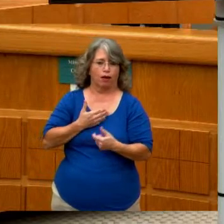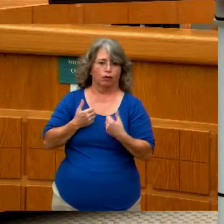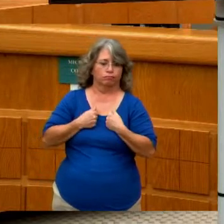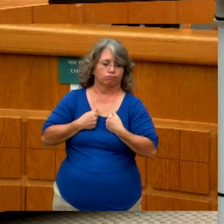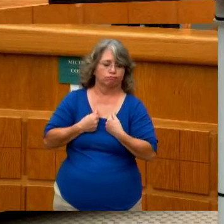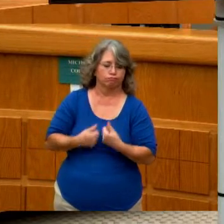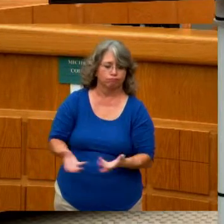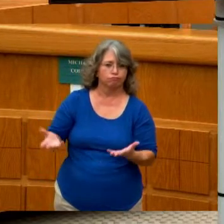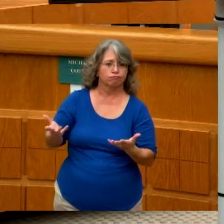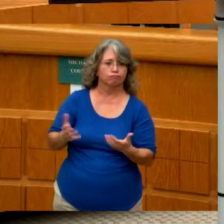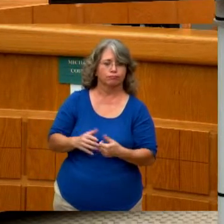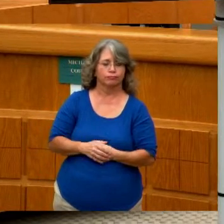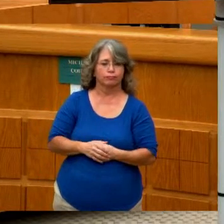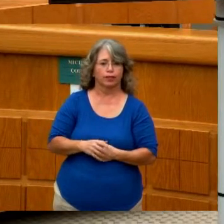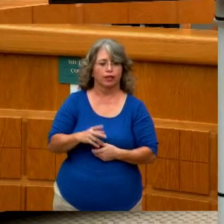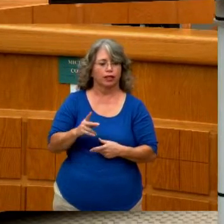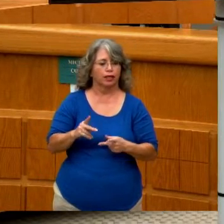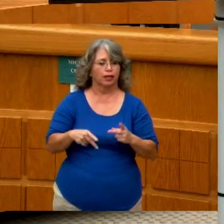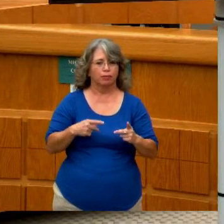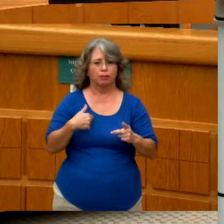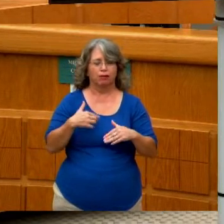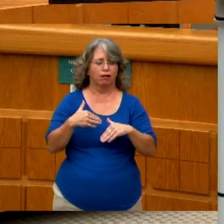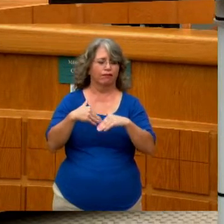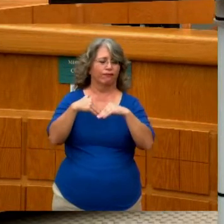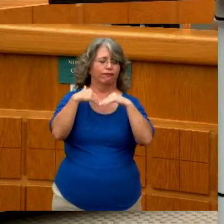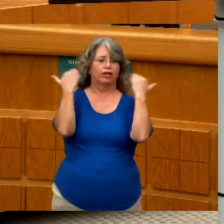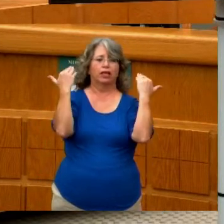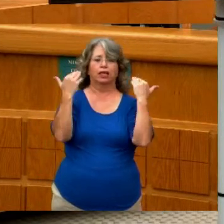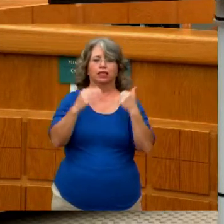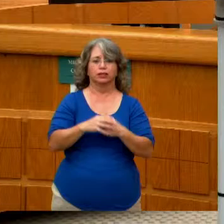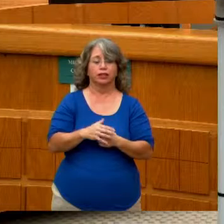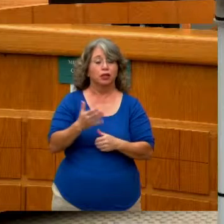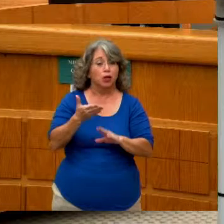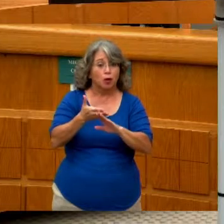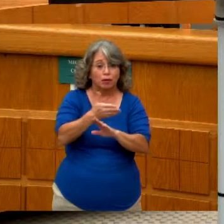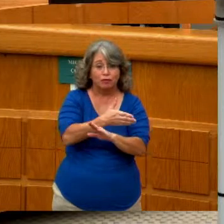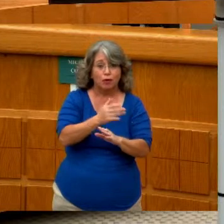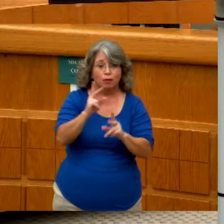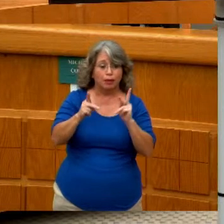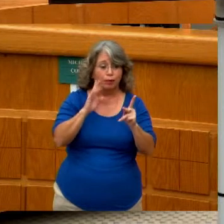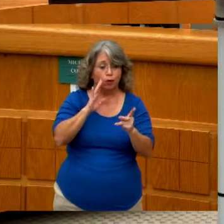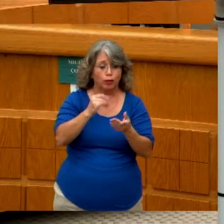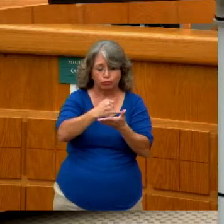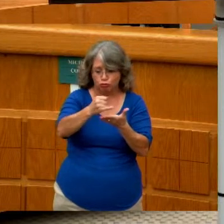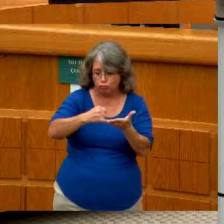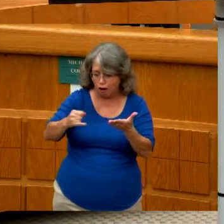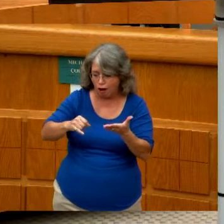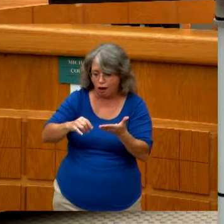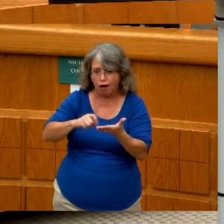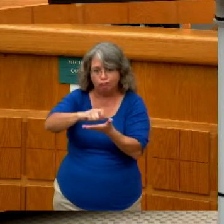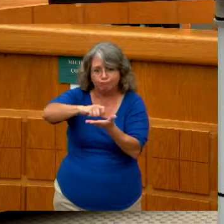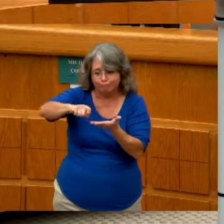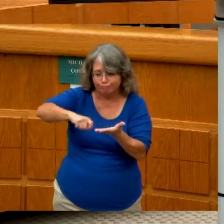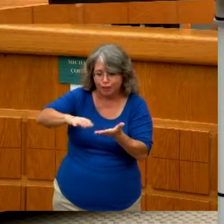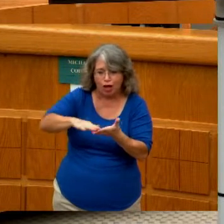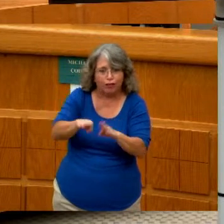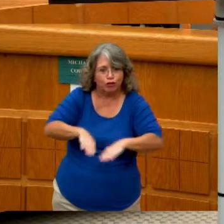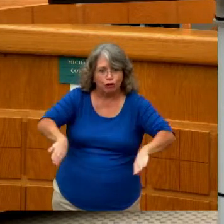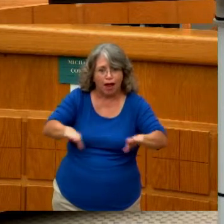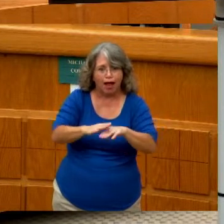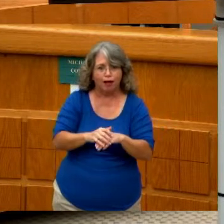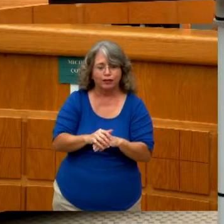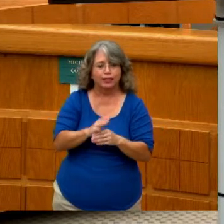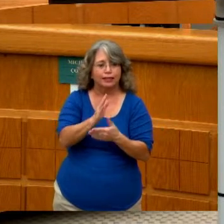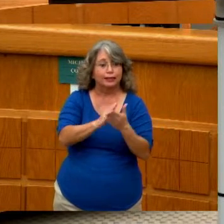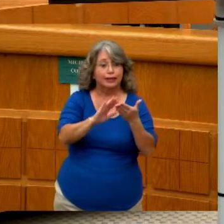asking about this, people are done with drawing on the grounds or putting up one saying thing. There was